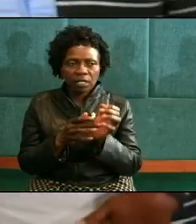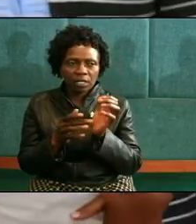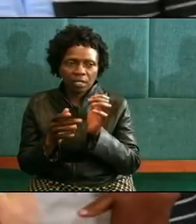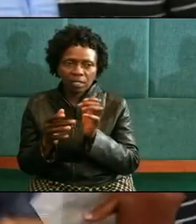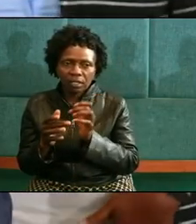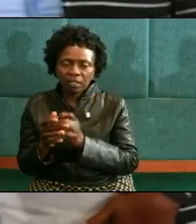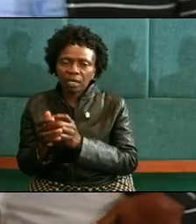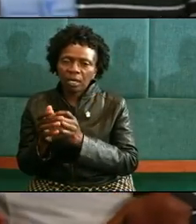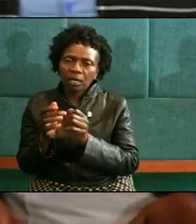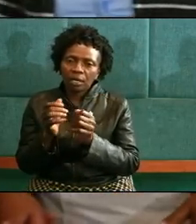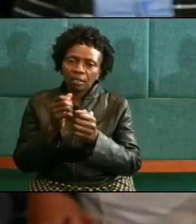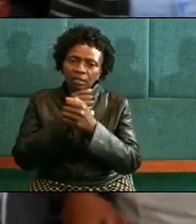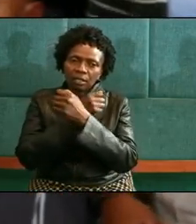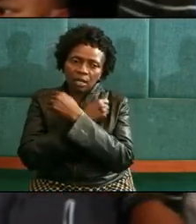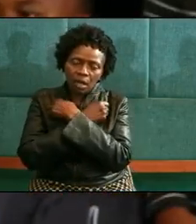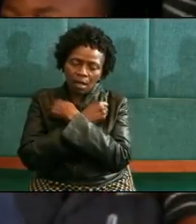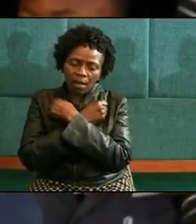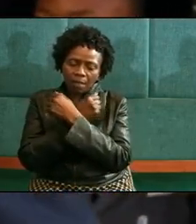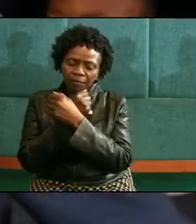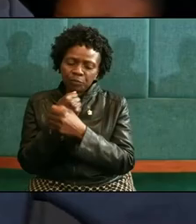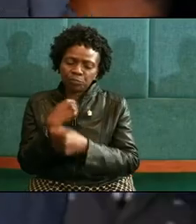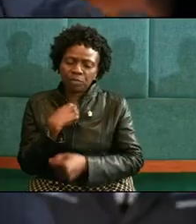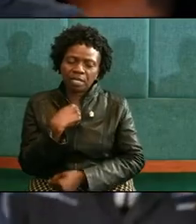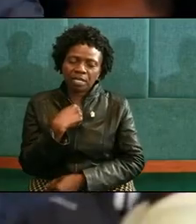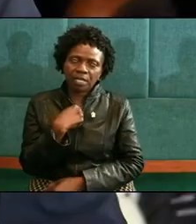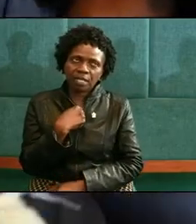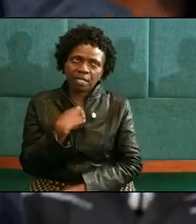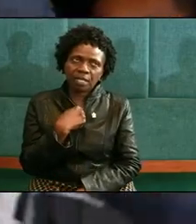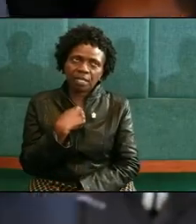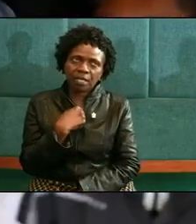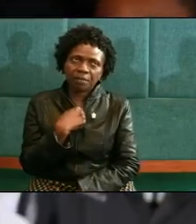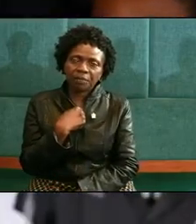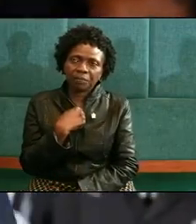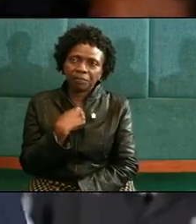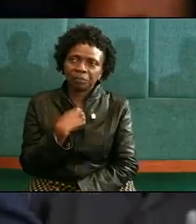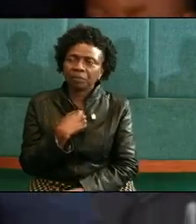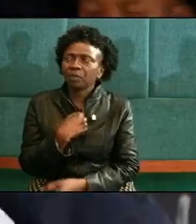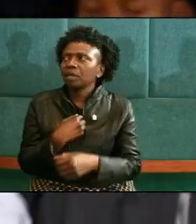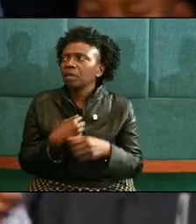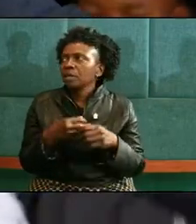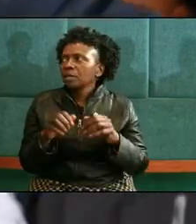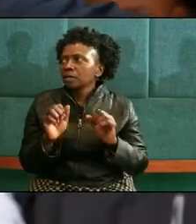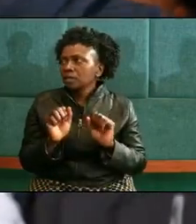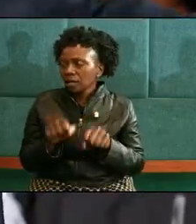baptized. Jesus, not yet been baptized. Oh, the rejoicing me is going to be on Sabbath